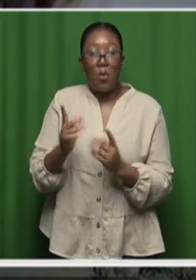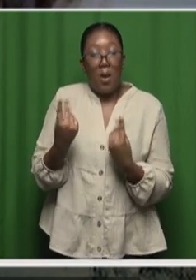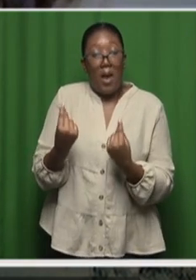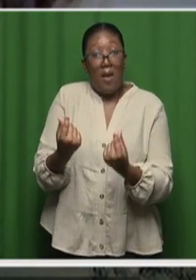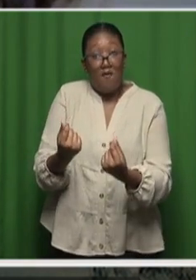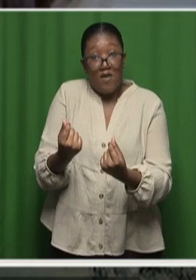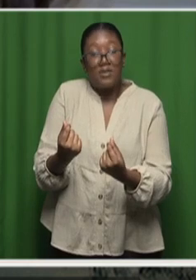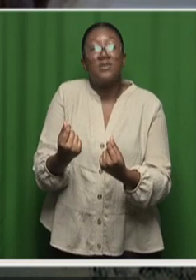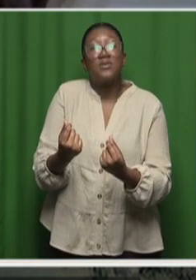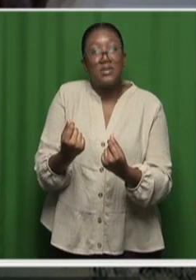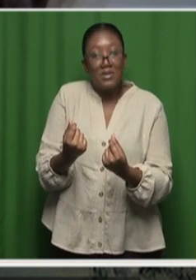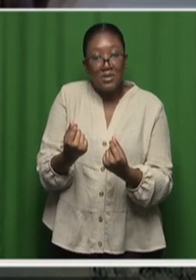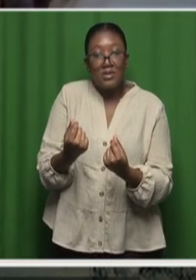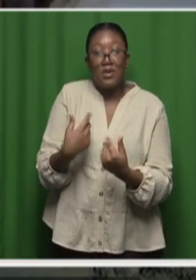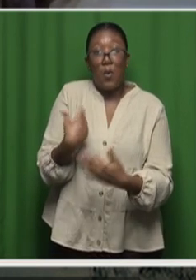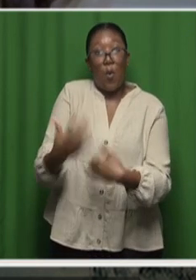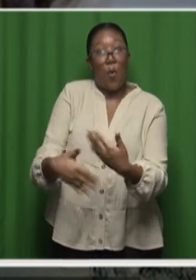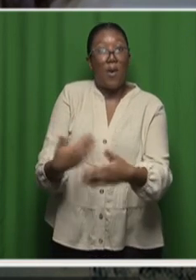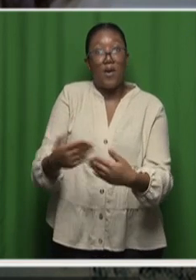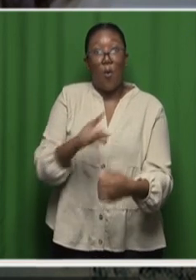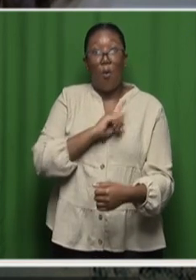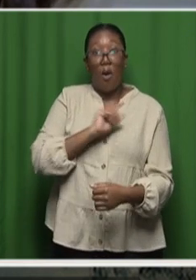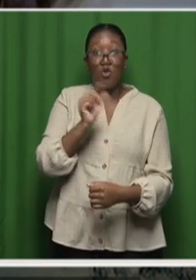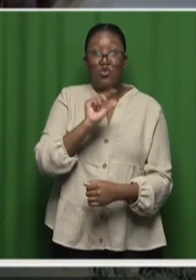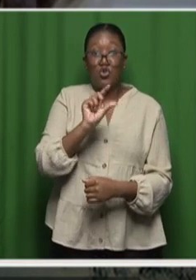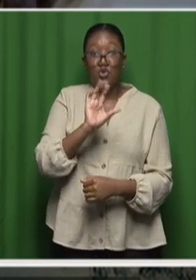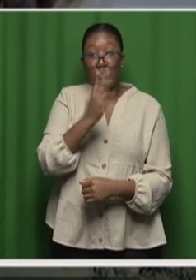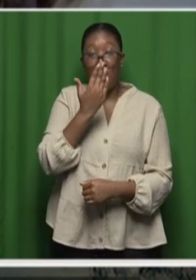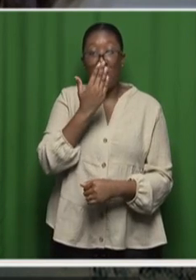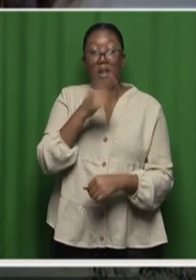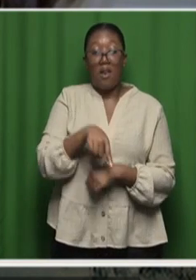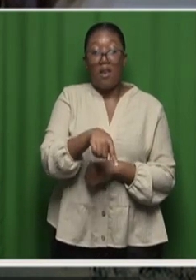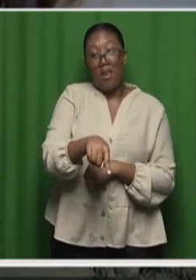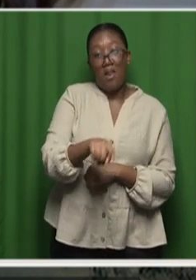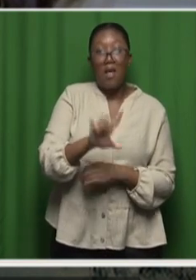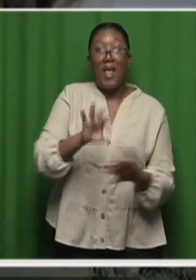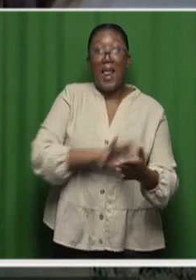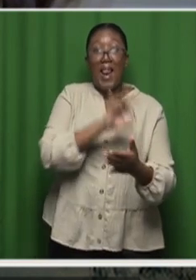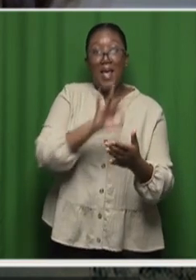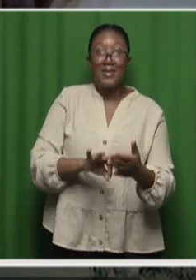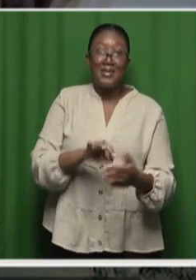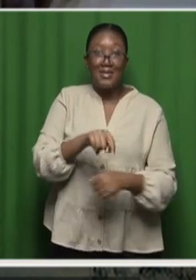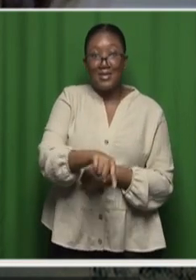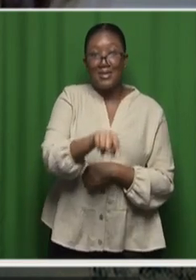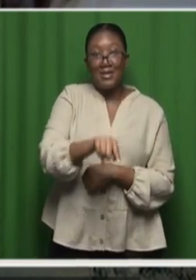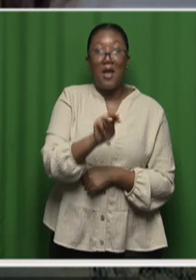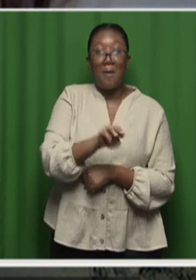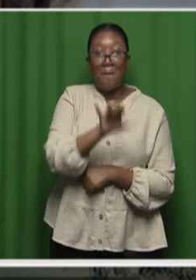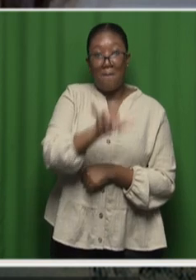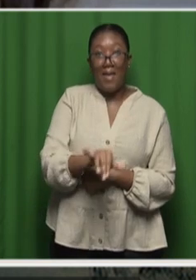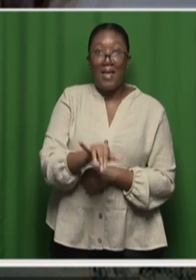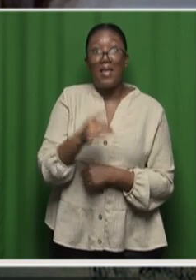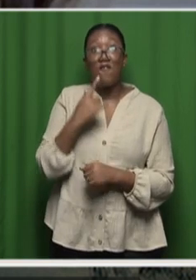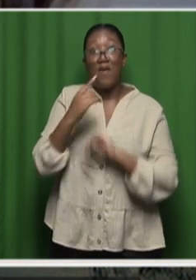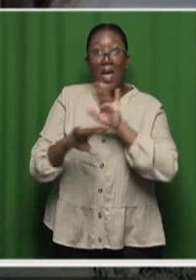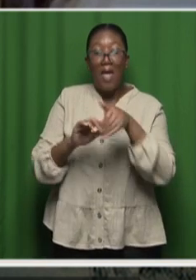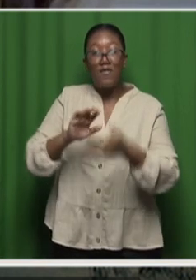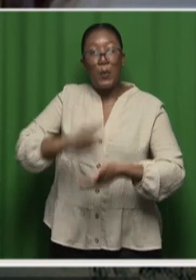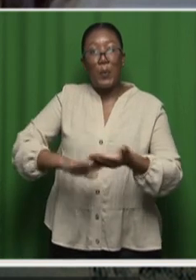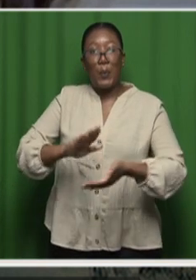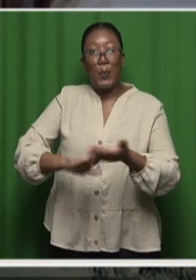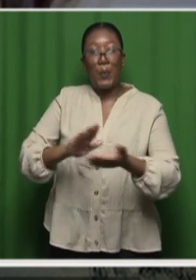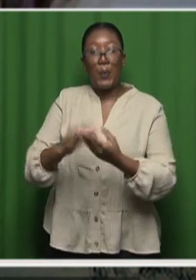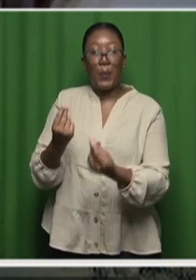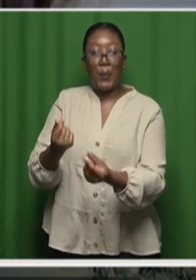In the fact that elections are coming up, and all of this is happening in a very, very crucial time for them.